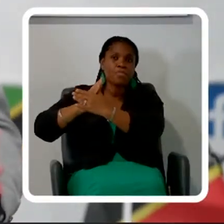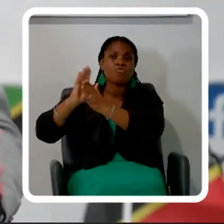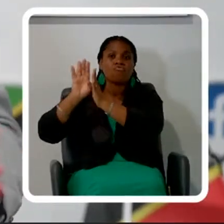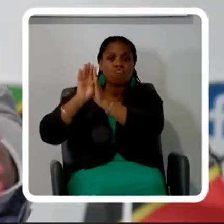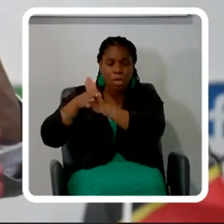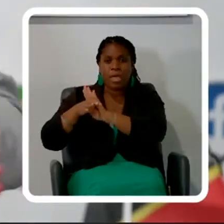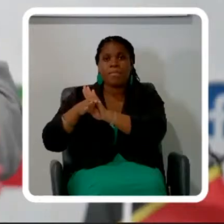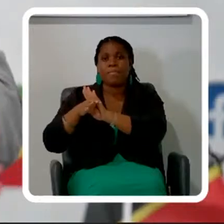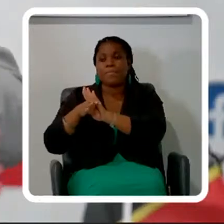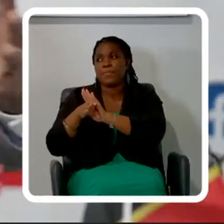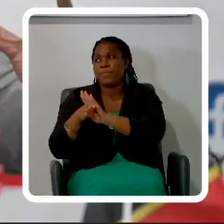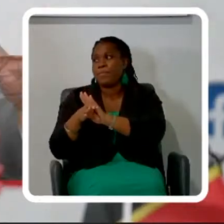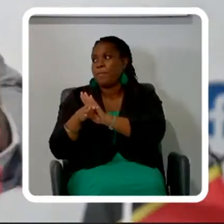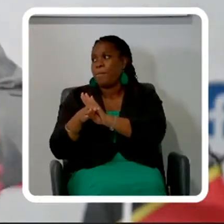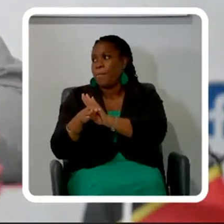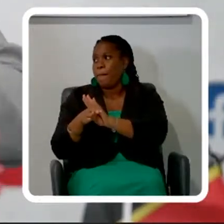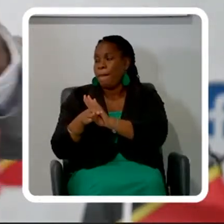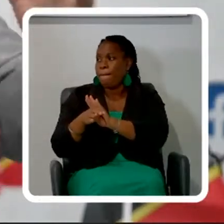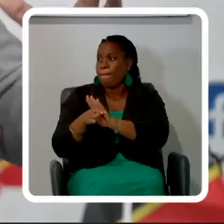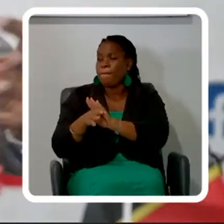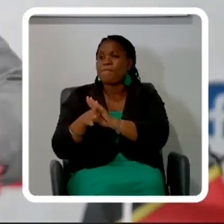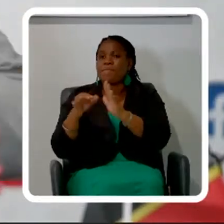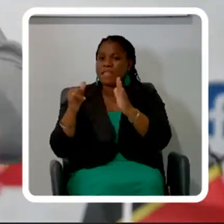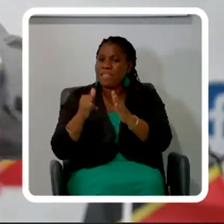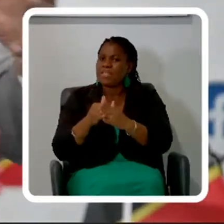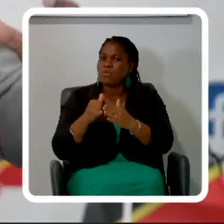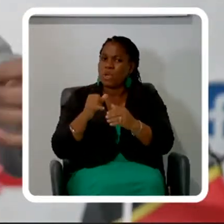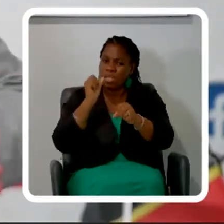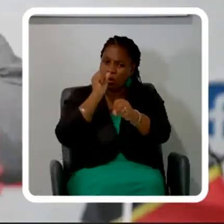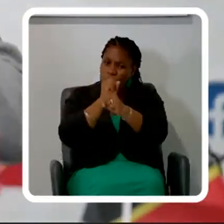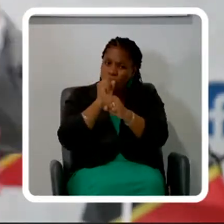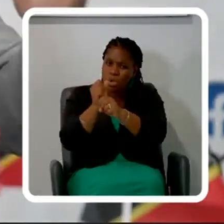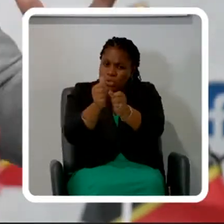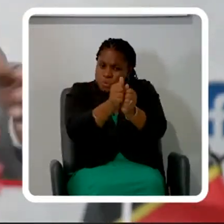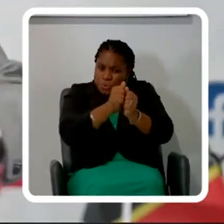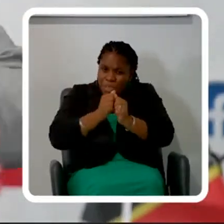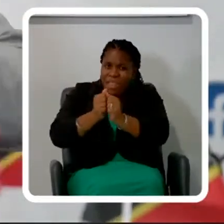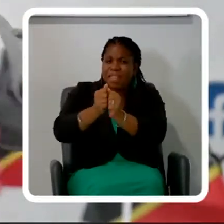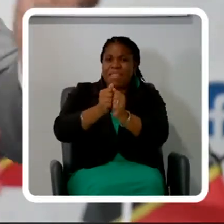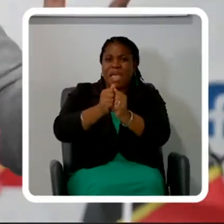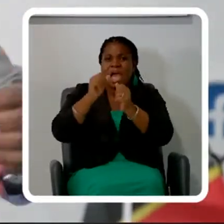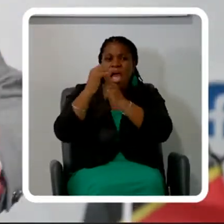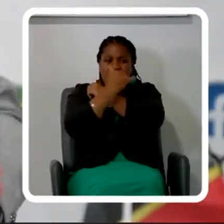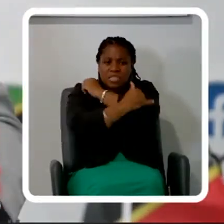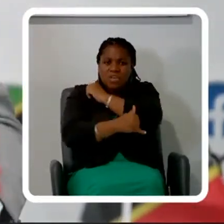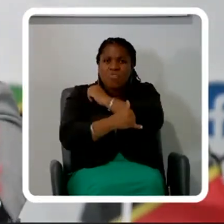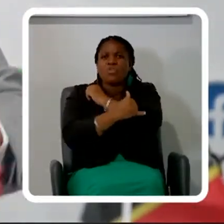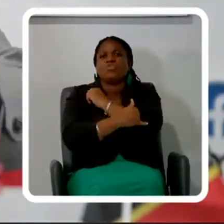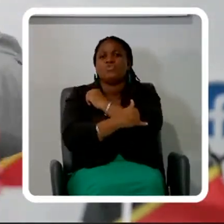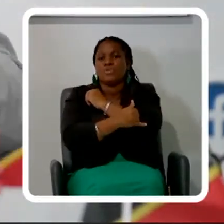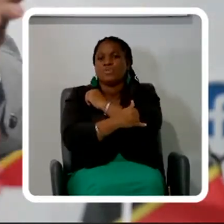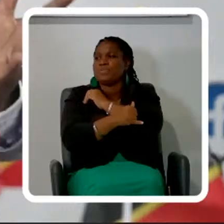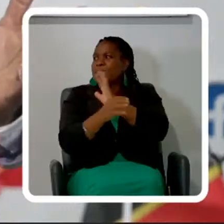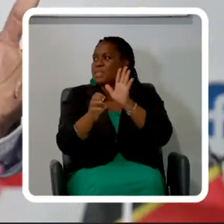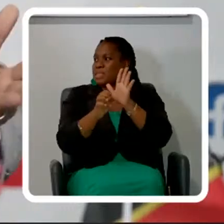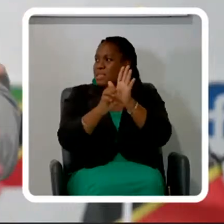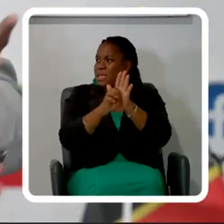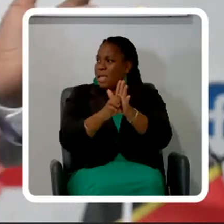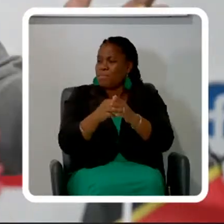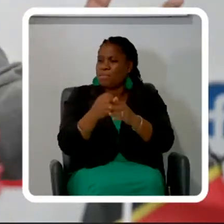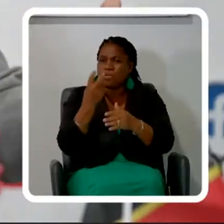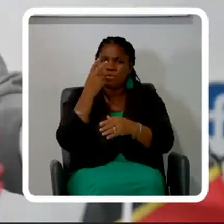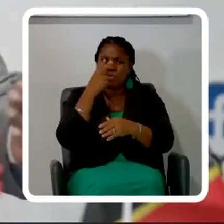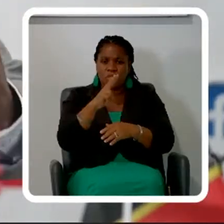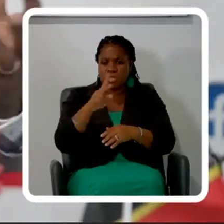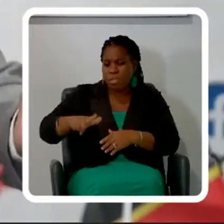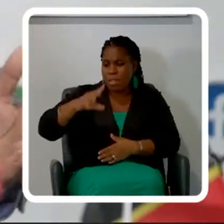accept wholesome living. I think that is where we as a community and as a country can participate, in our little corner. For example, you see some little boys passing